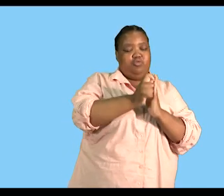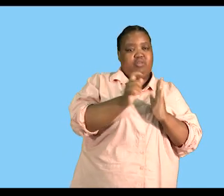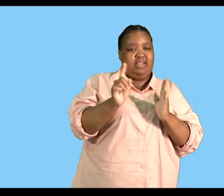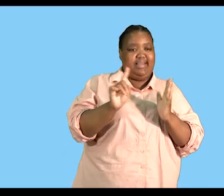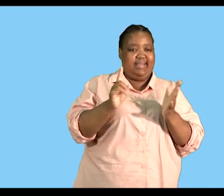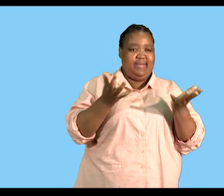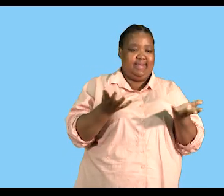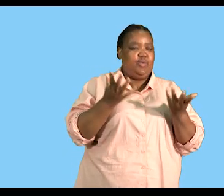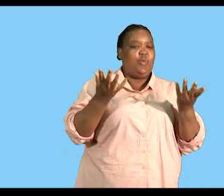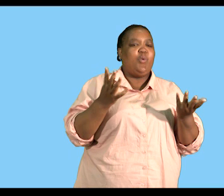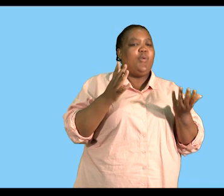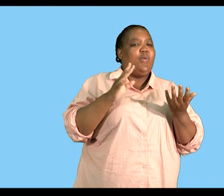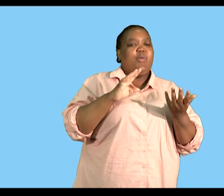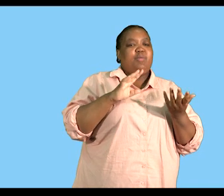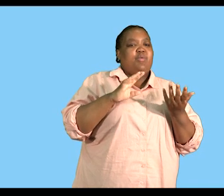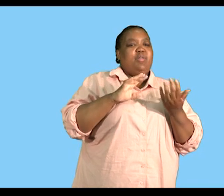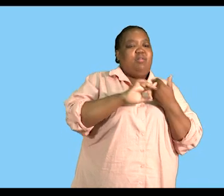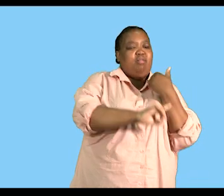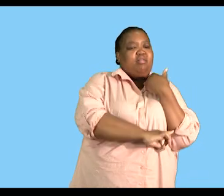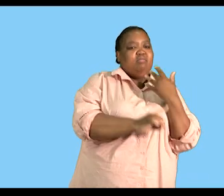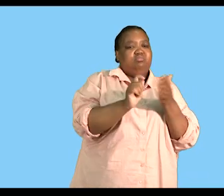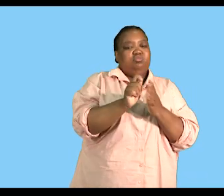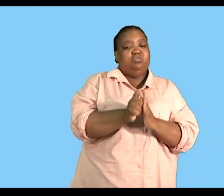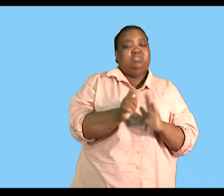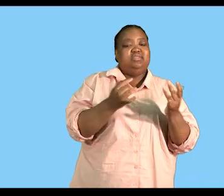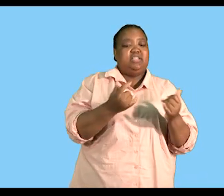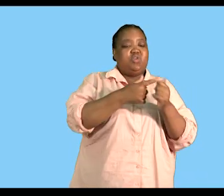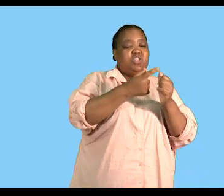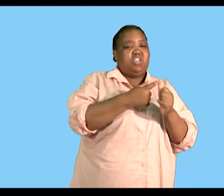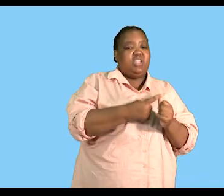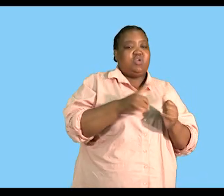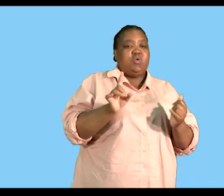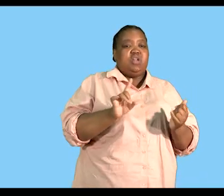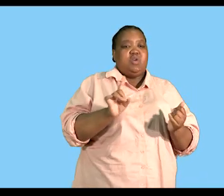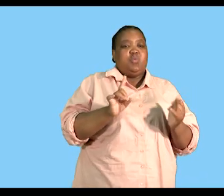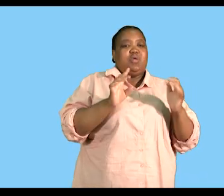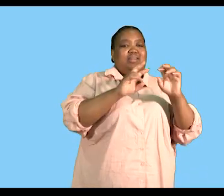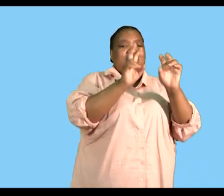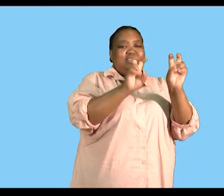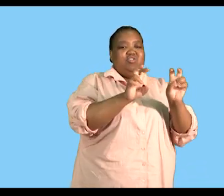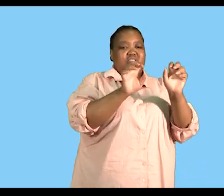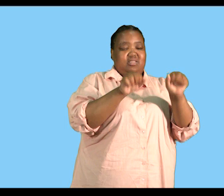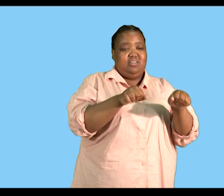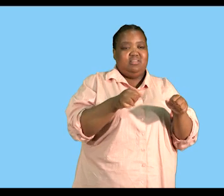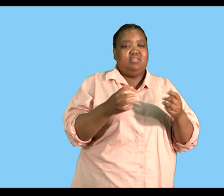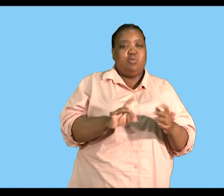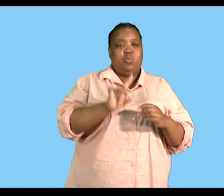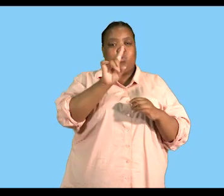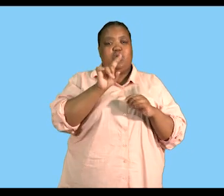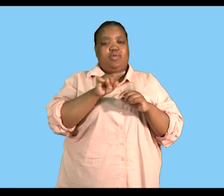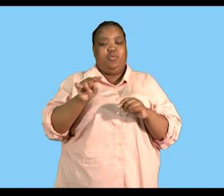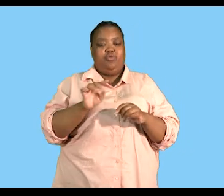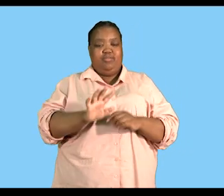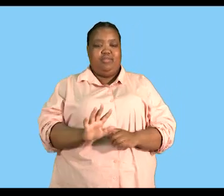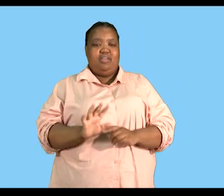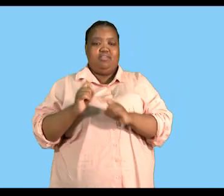electricity, or at the end you can indicate that this is electricity. So now in this case it means 1 over 5 multiplied